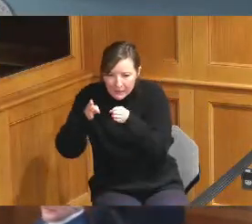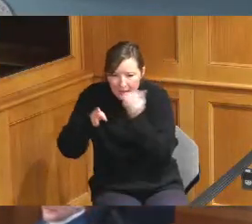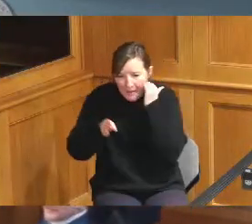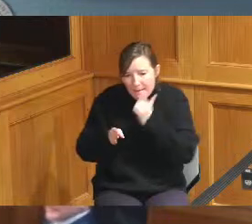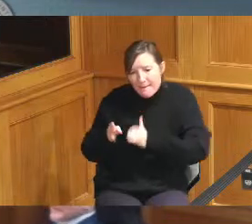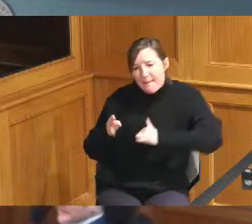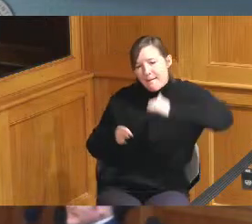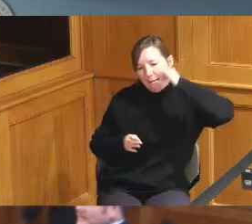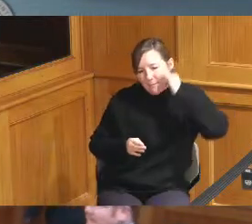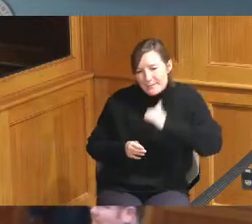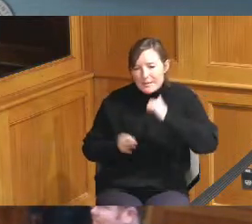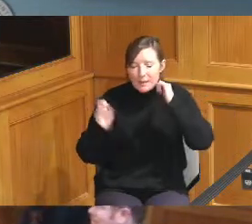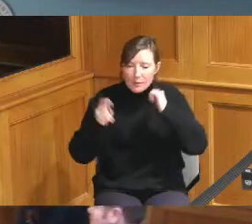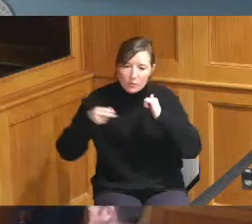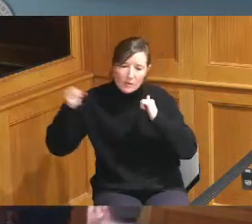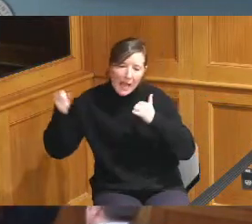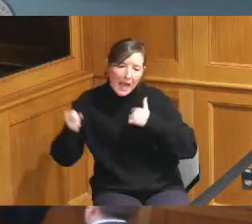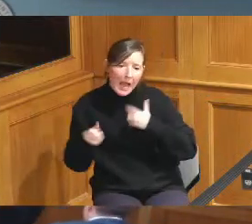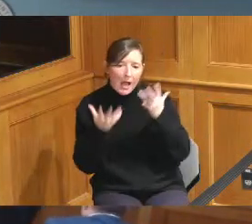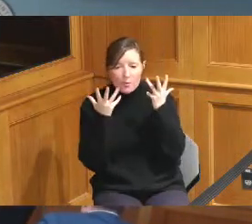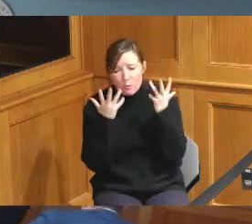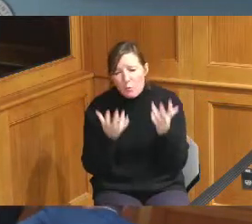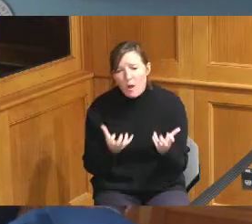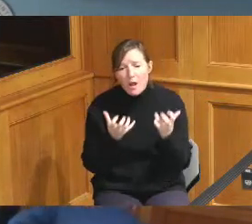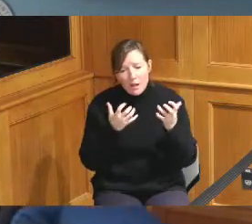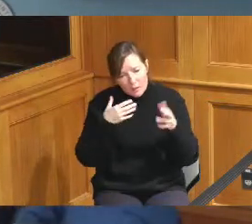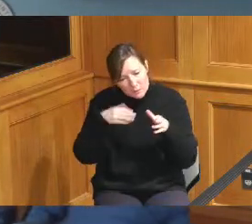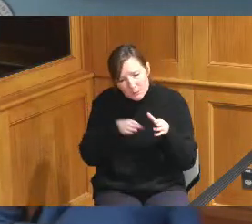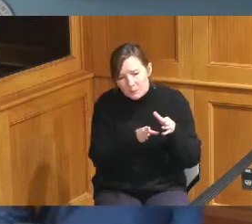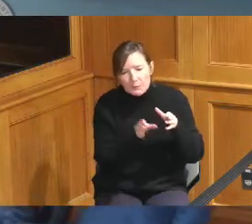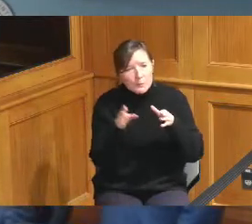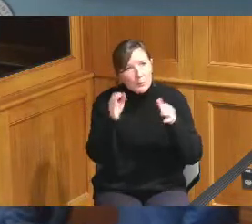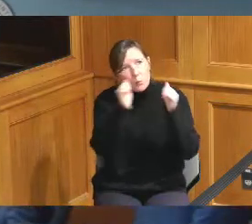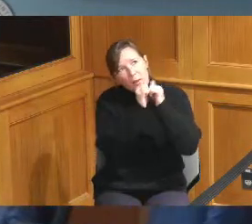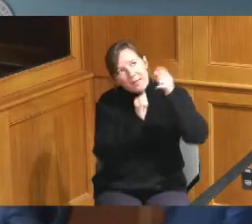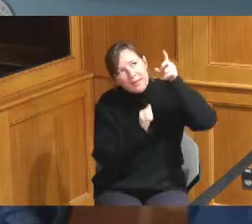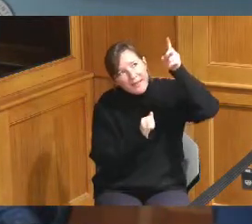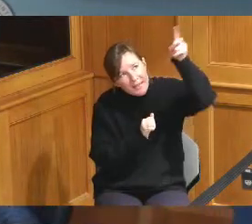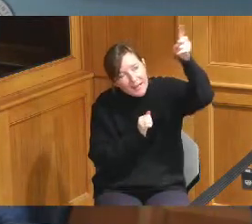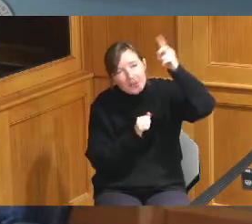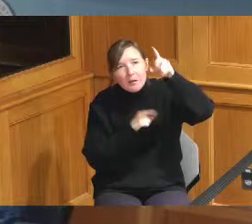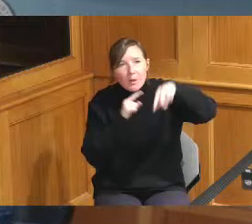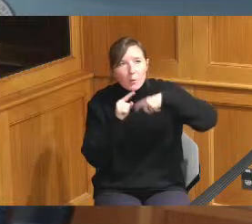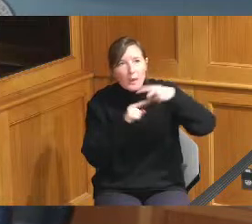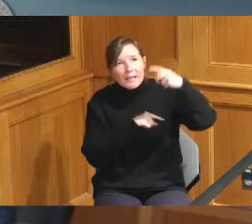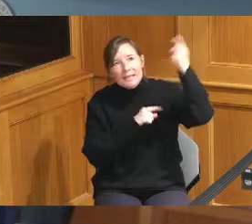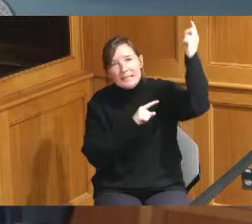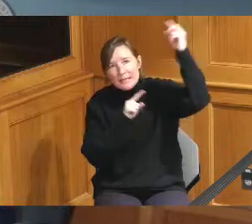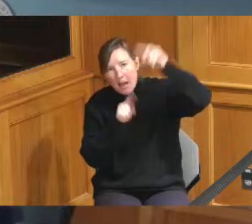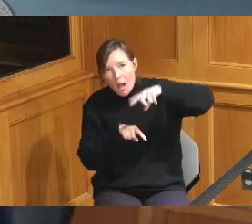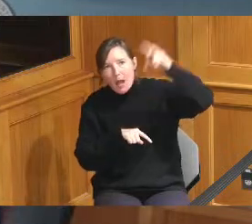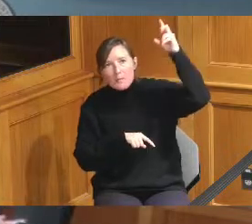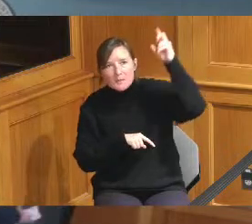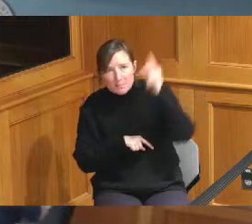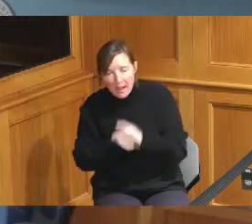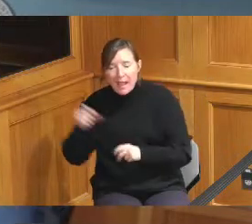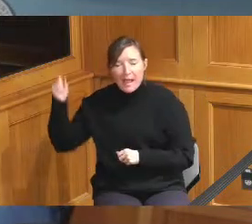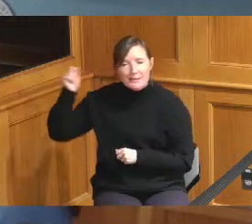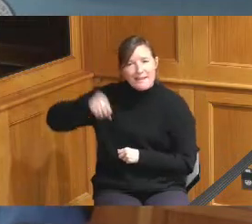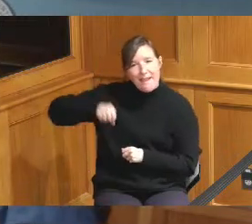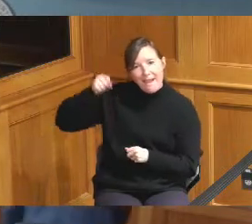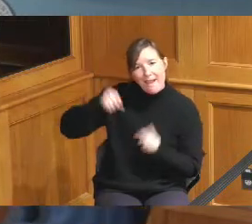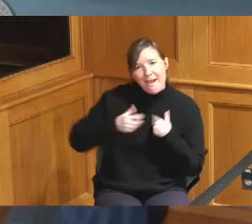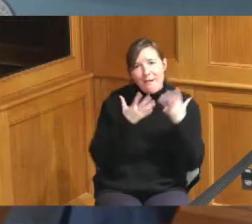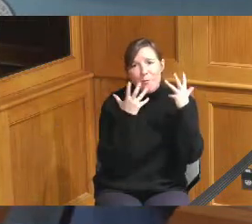day. I want to go with him when he comes back.